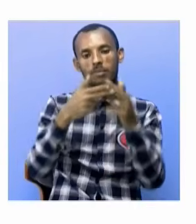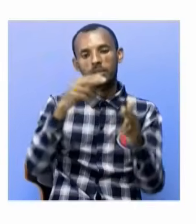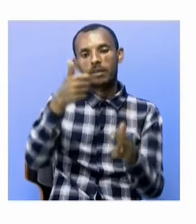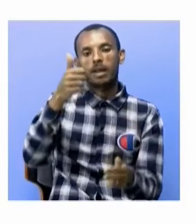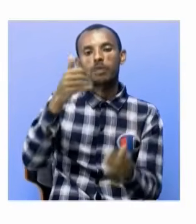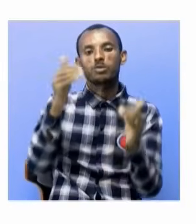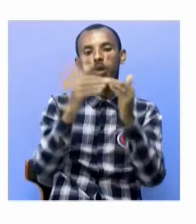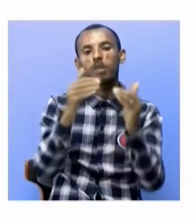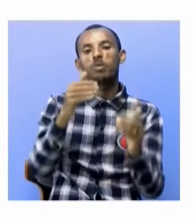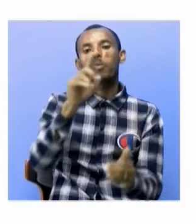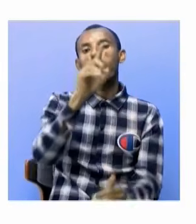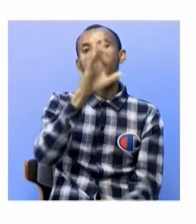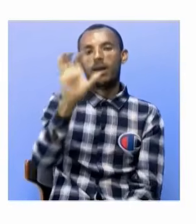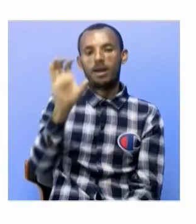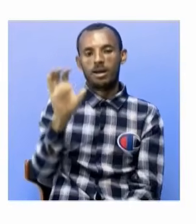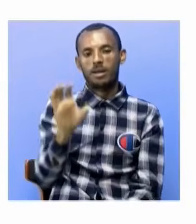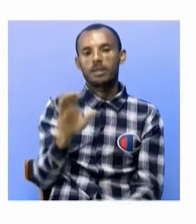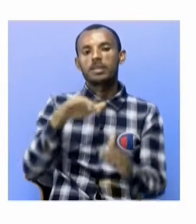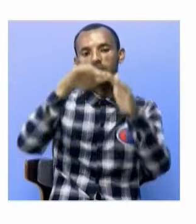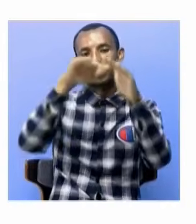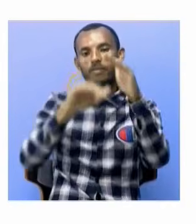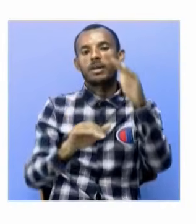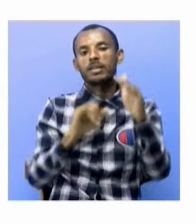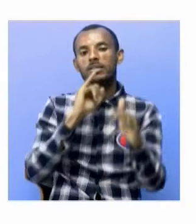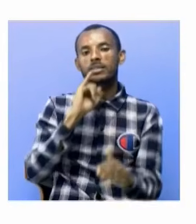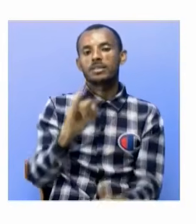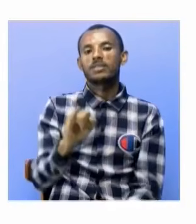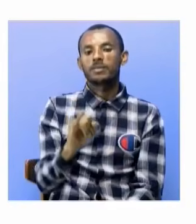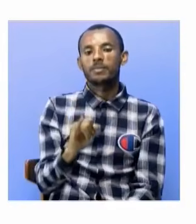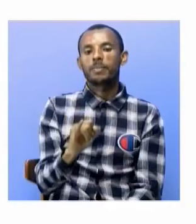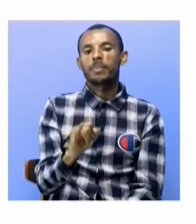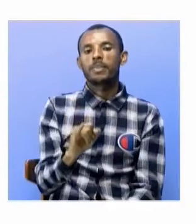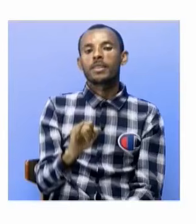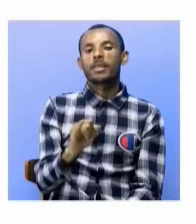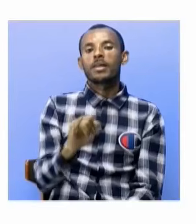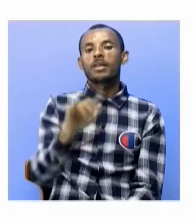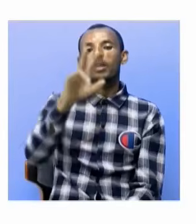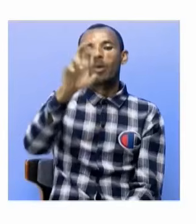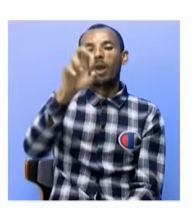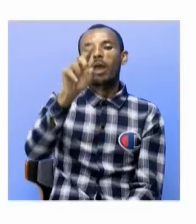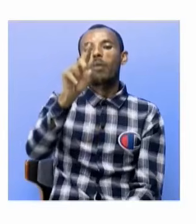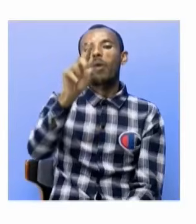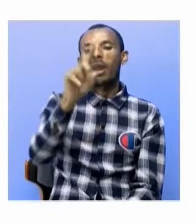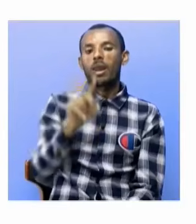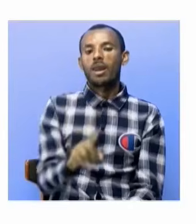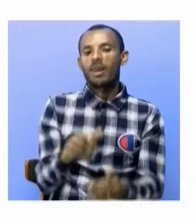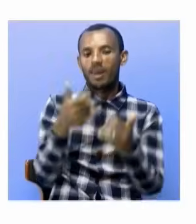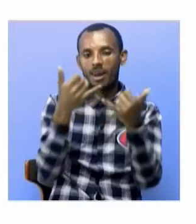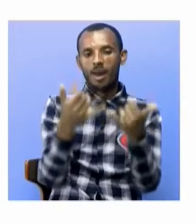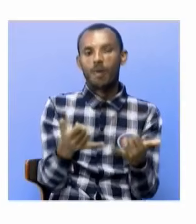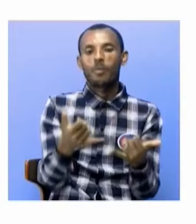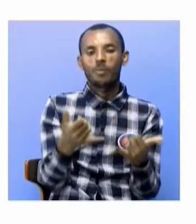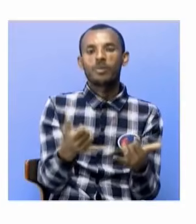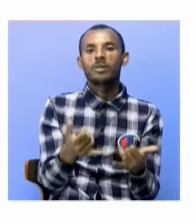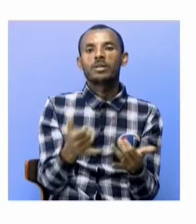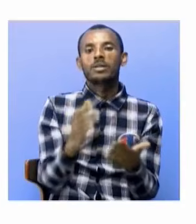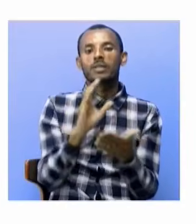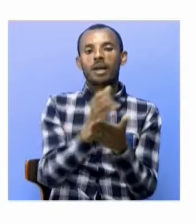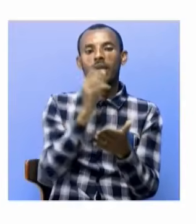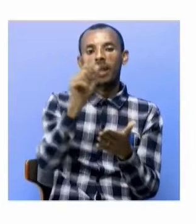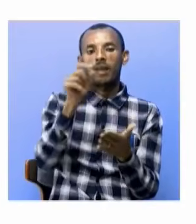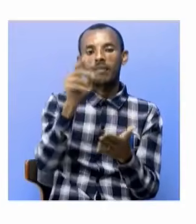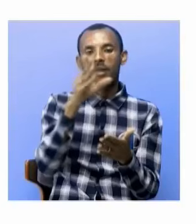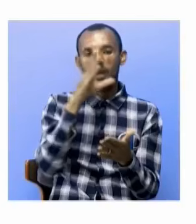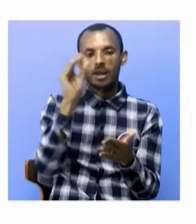100. If you take their difference, the result is 21. Now, take 11